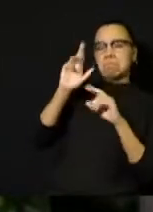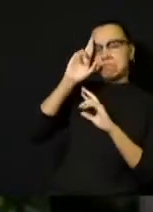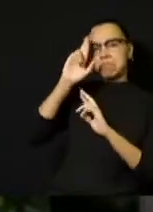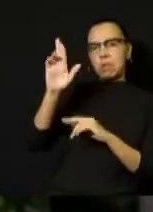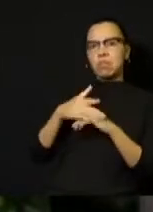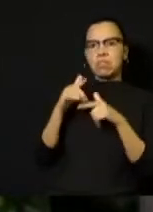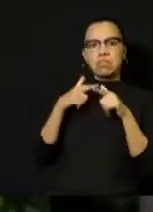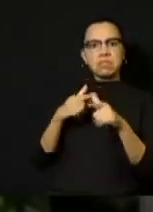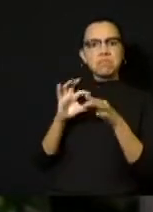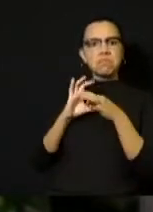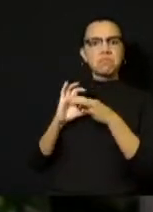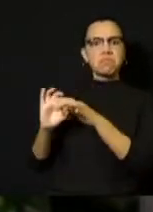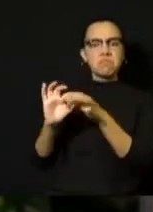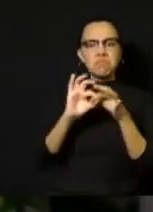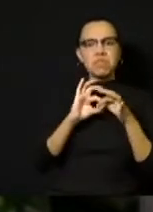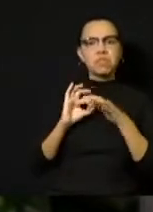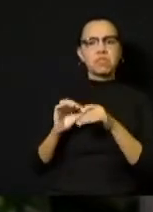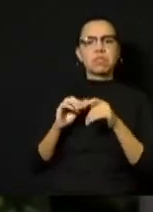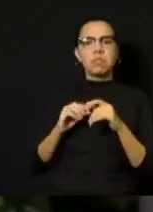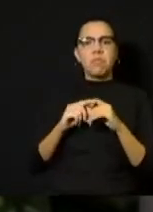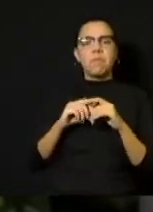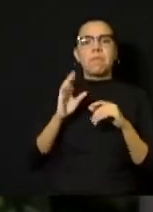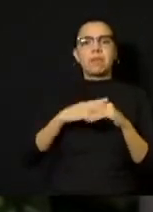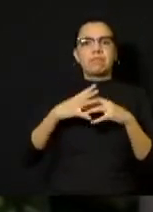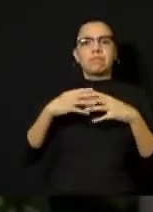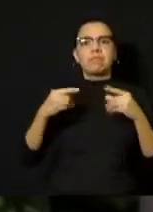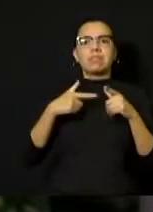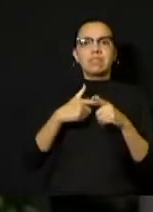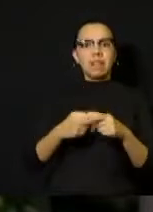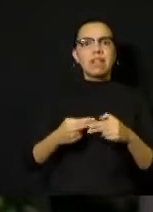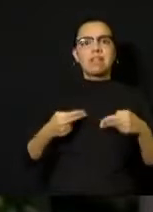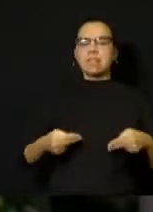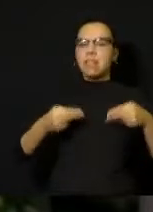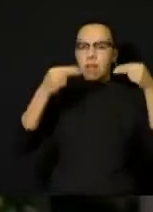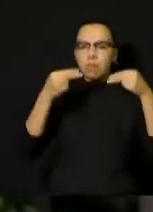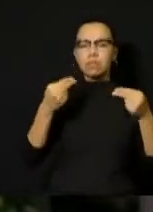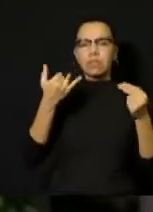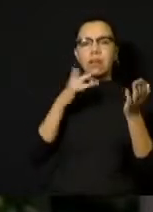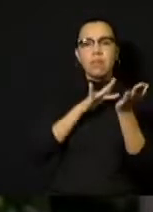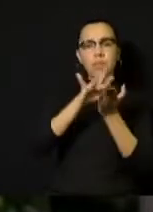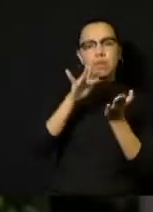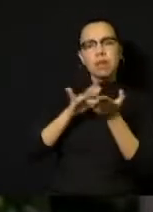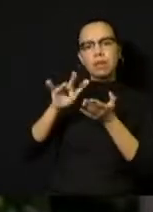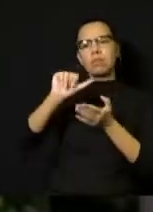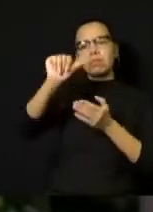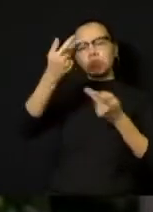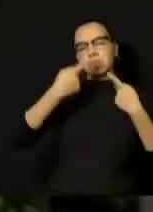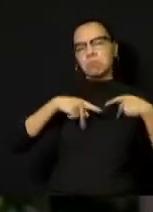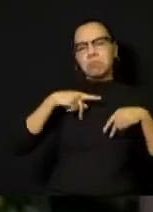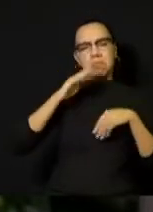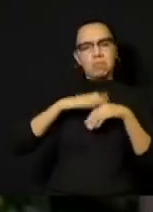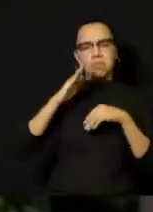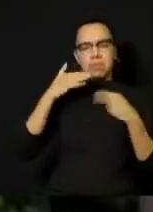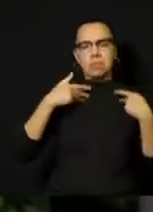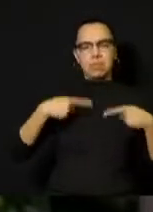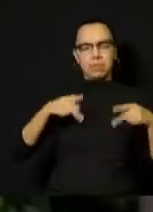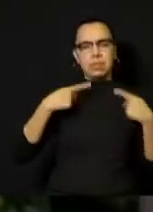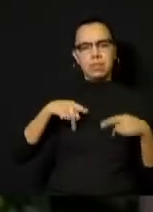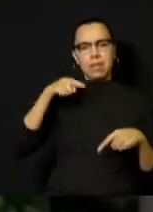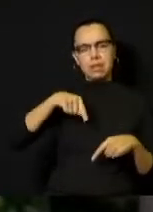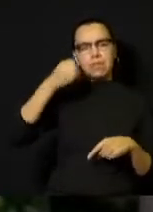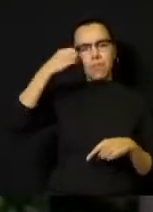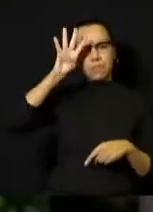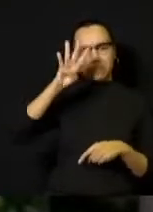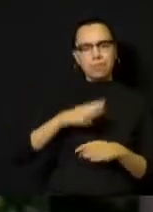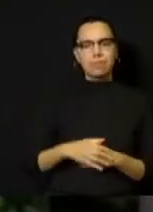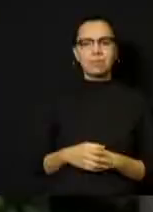because they're together growing, developing this business, and helping out more people in